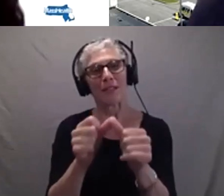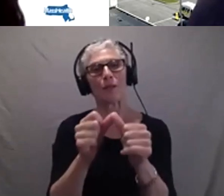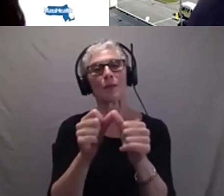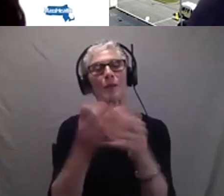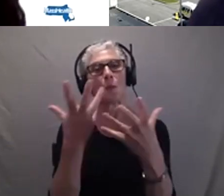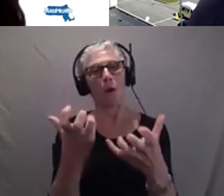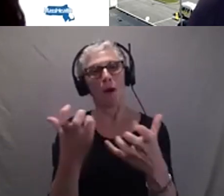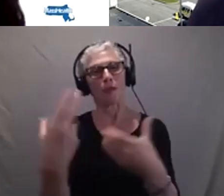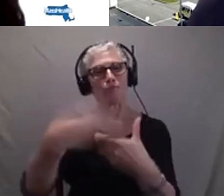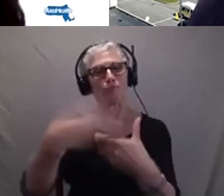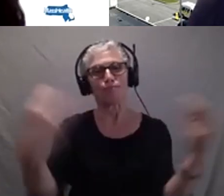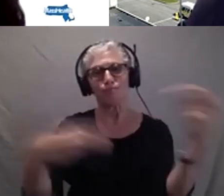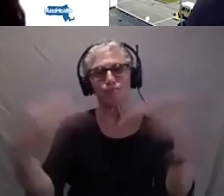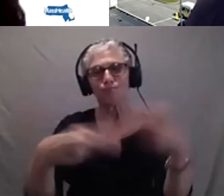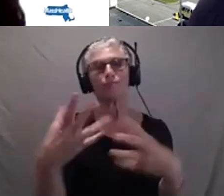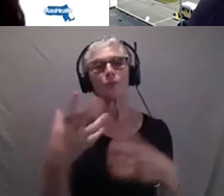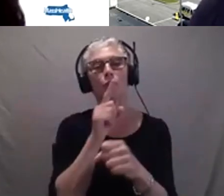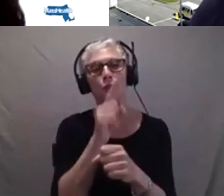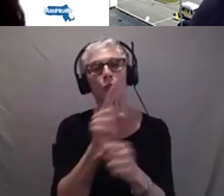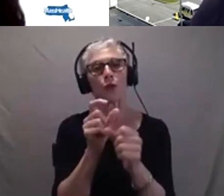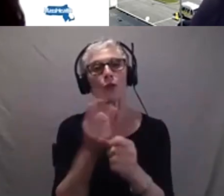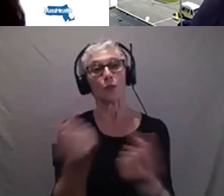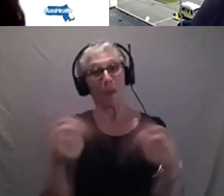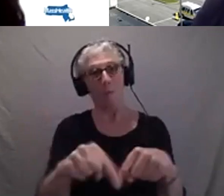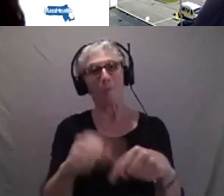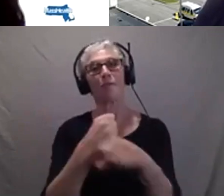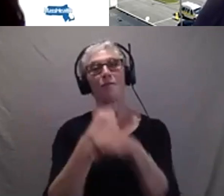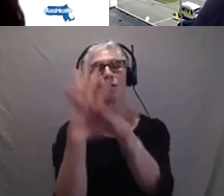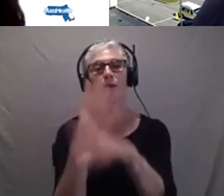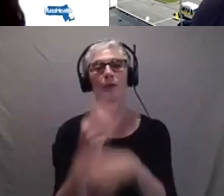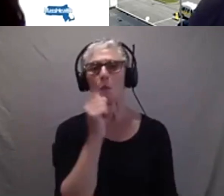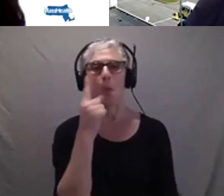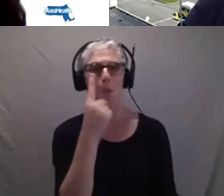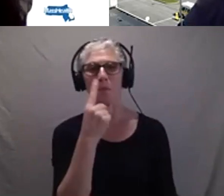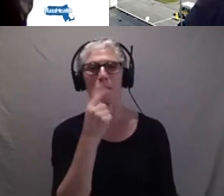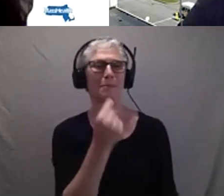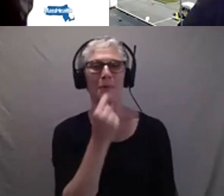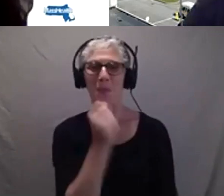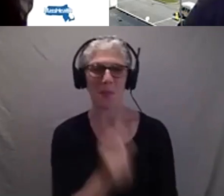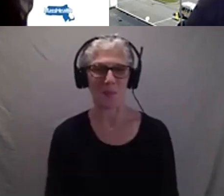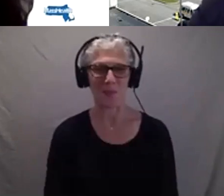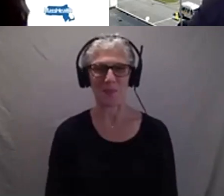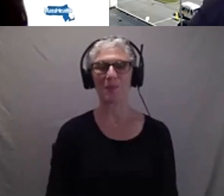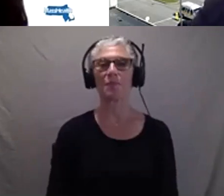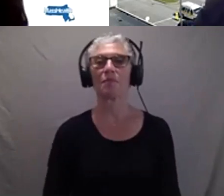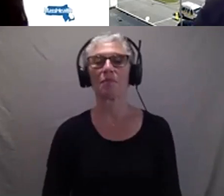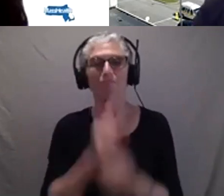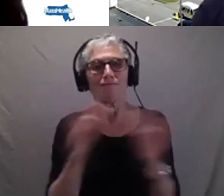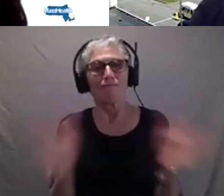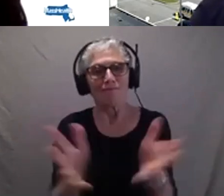enough to do it virtually. I doubt that you'll be disappointed with your experience over the next 2 days at this conference, and I encourage